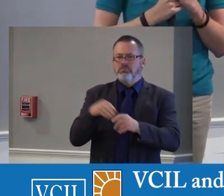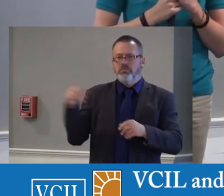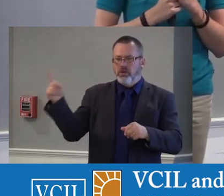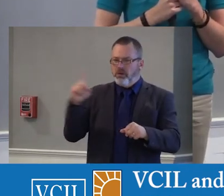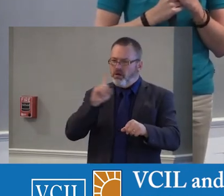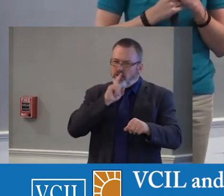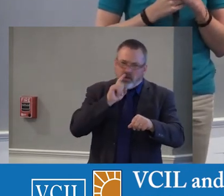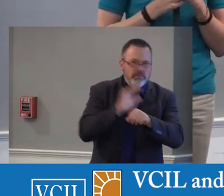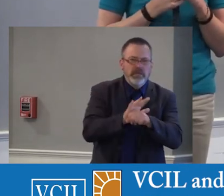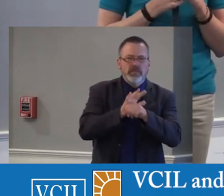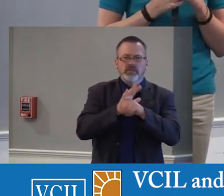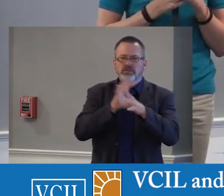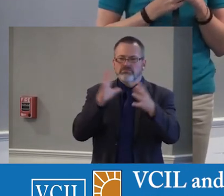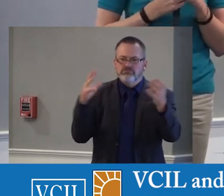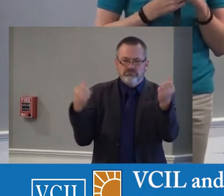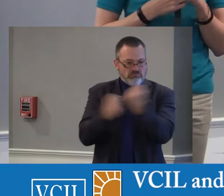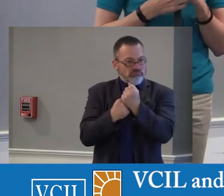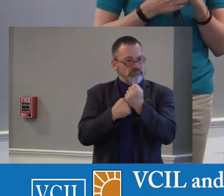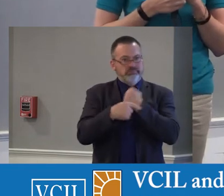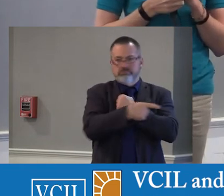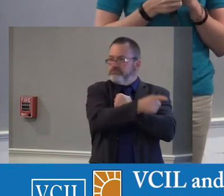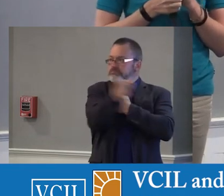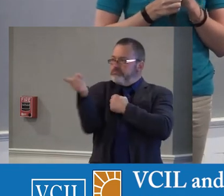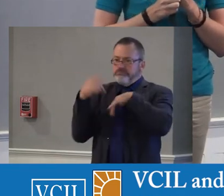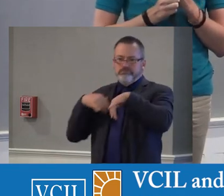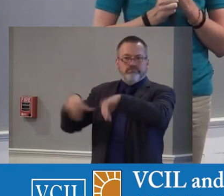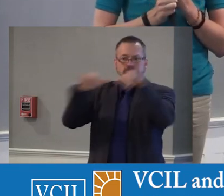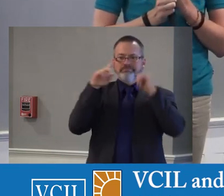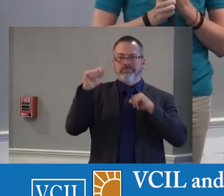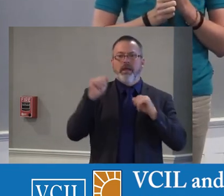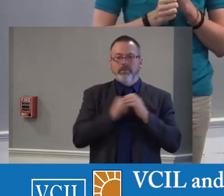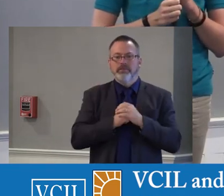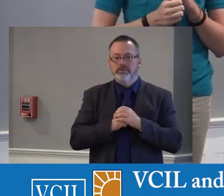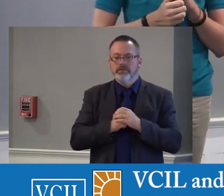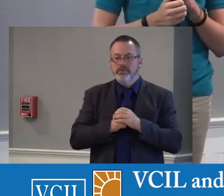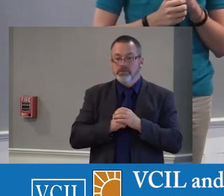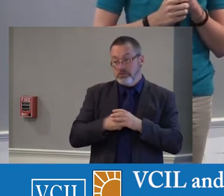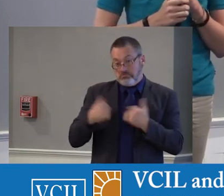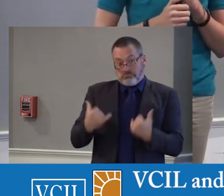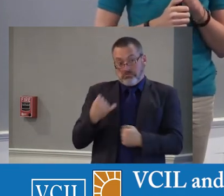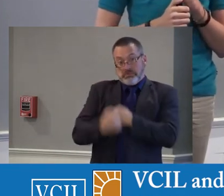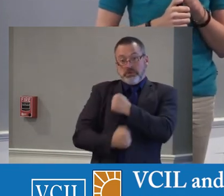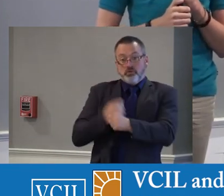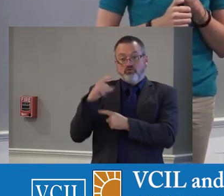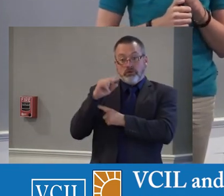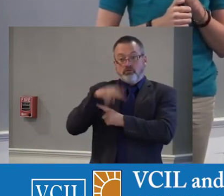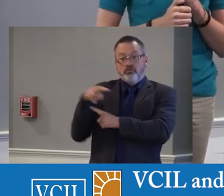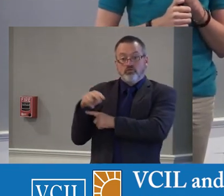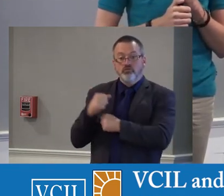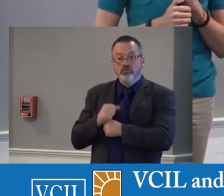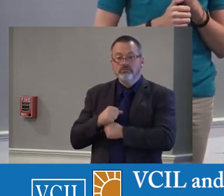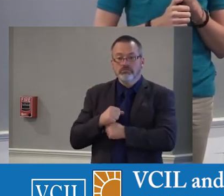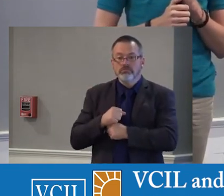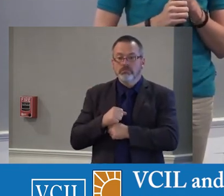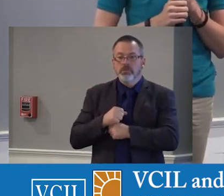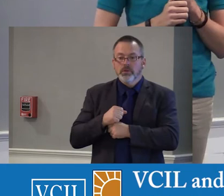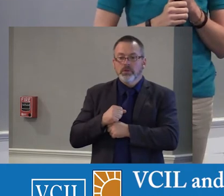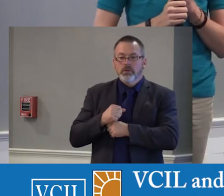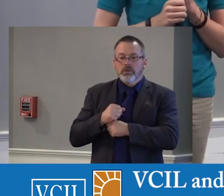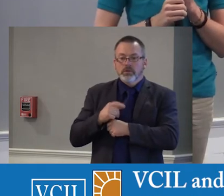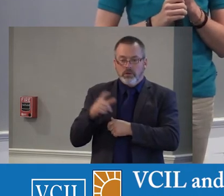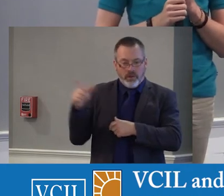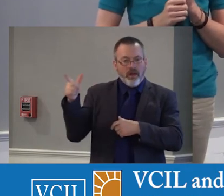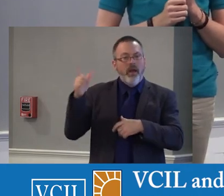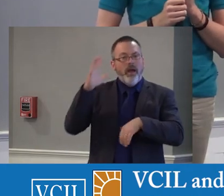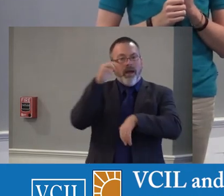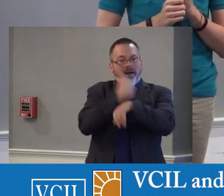who is committed to support for others. This year, Sean facilitated breakout rooms during the division meetings that